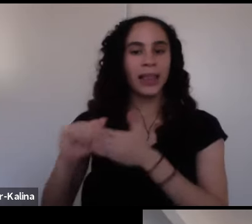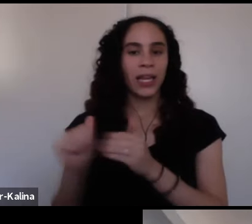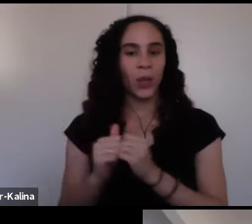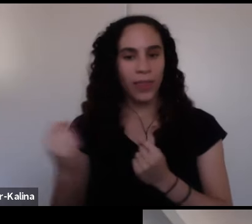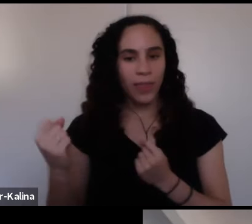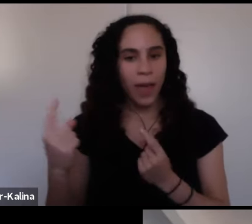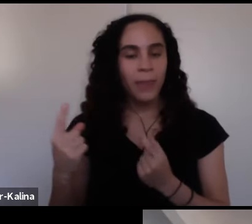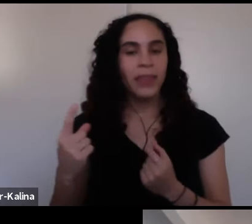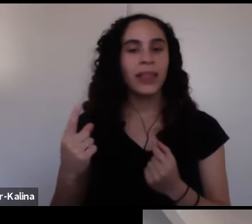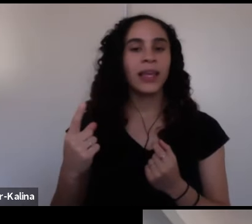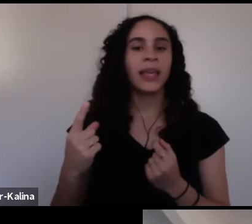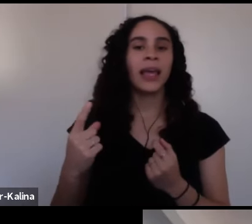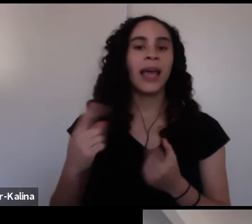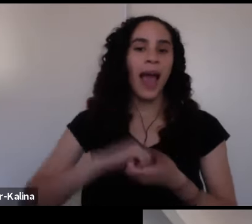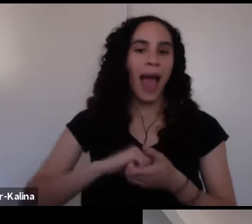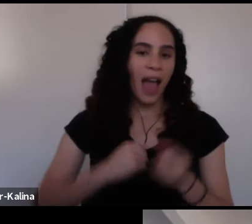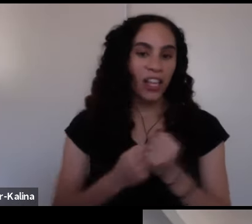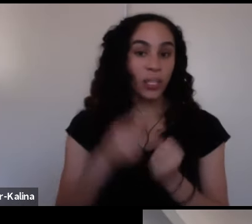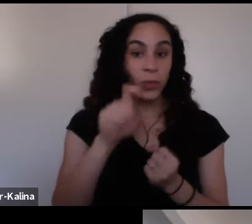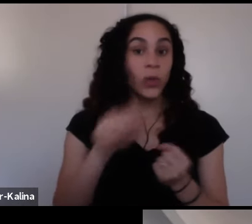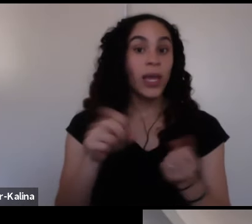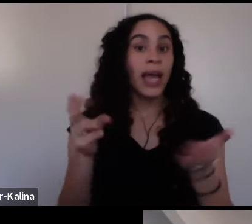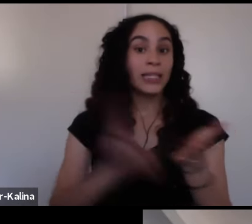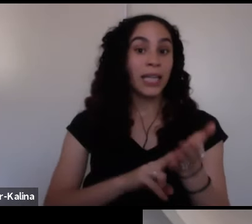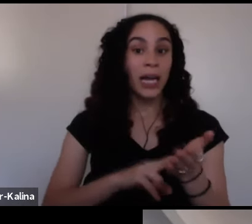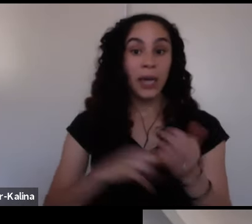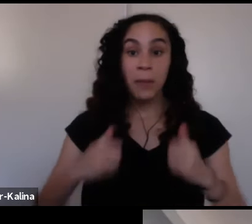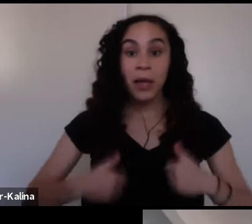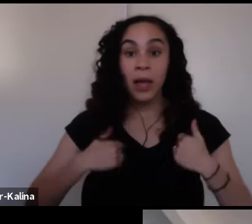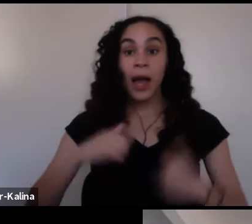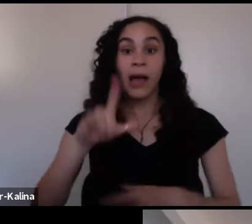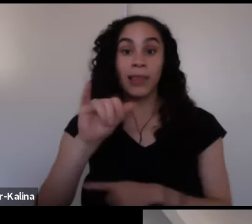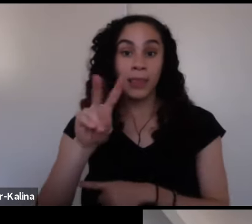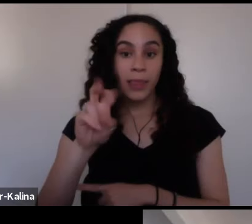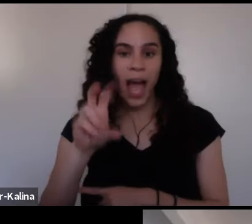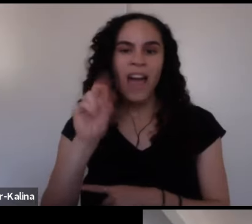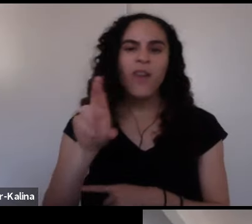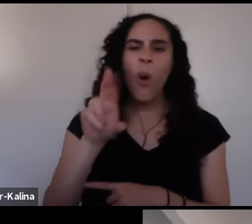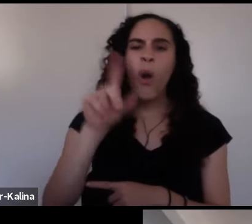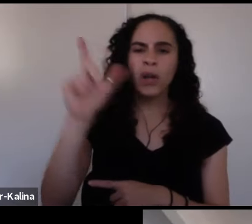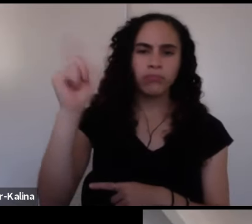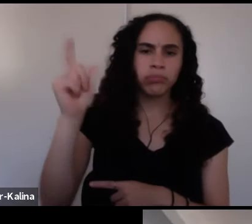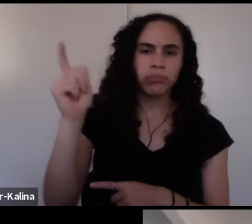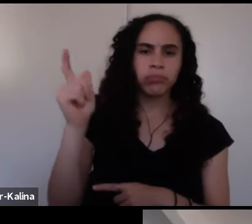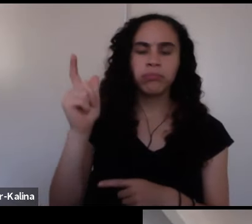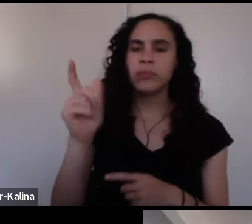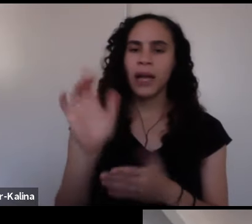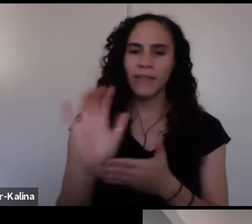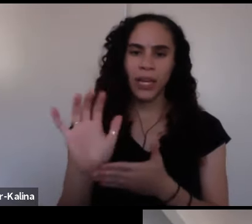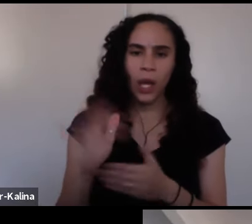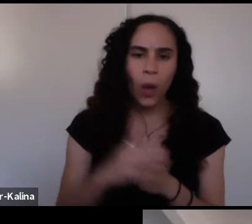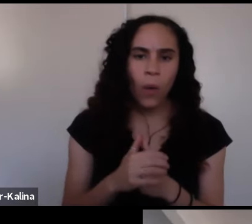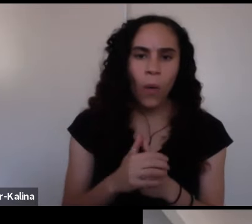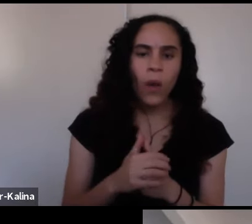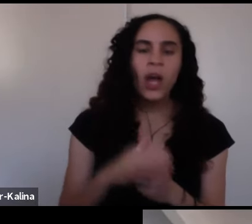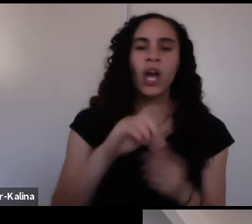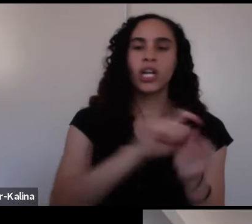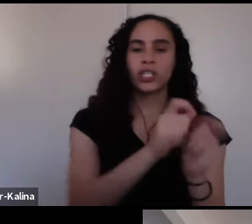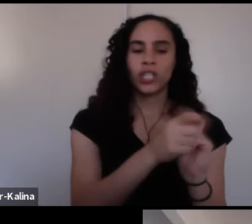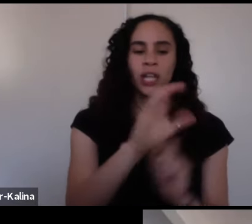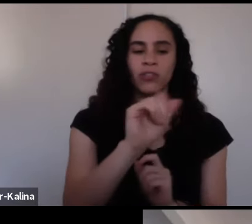You can sign up to attend live or catch the podcast or video later. Just go to